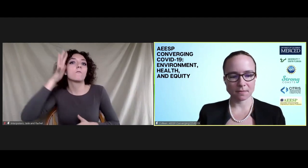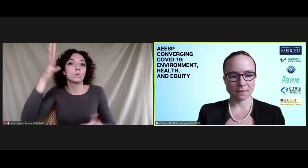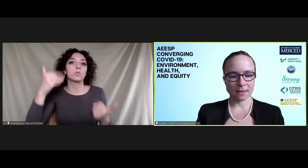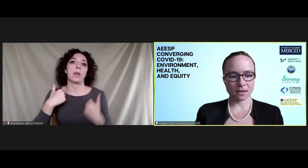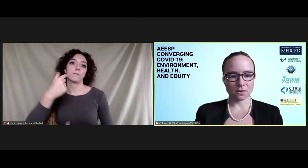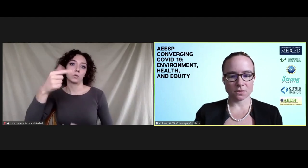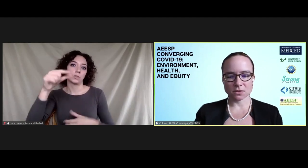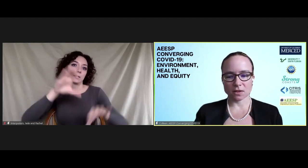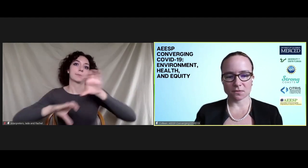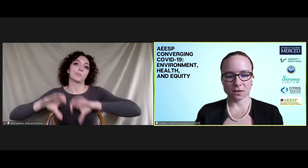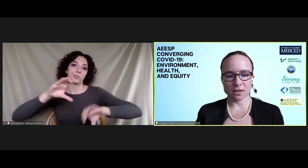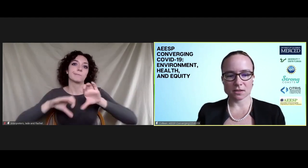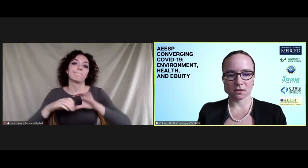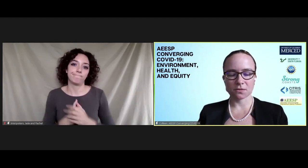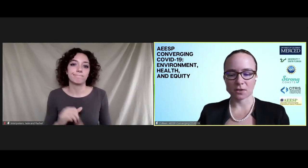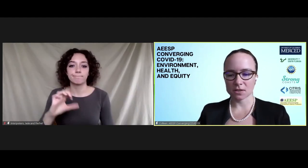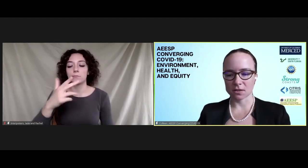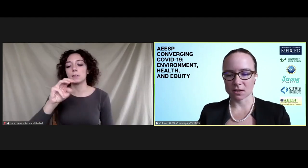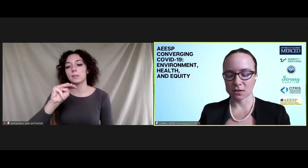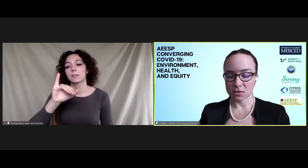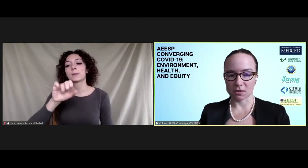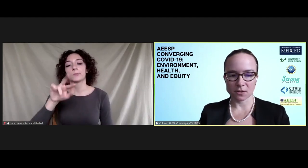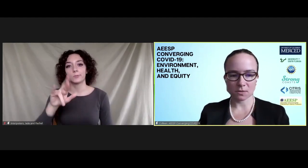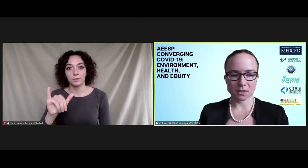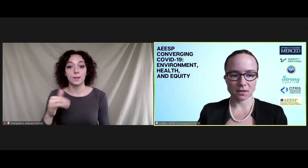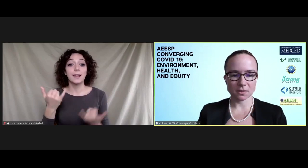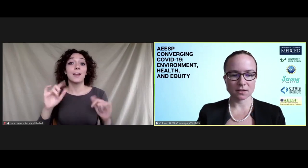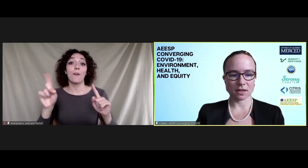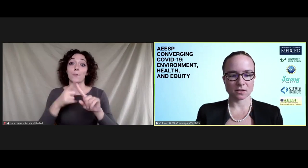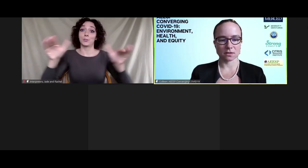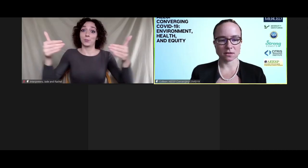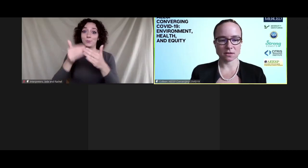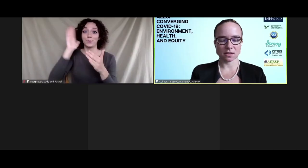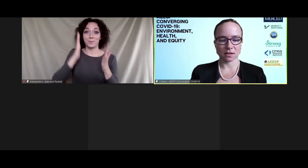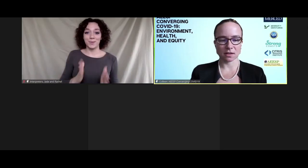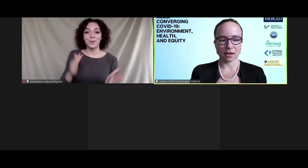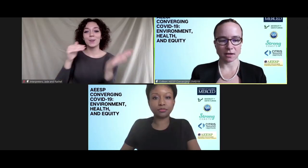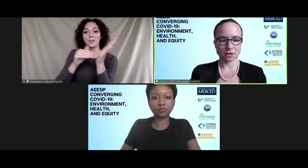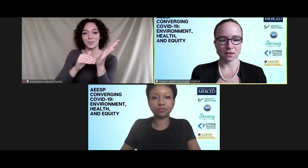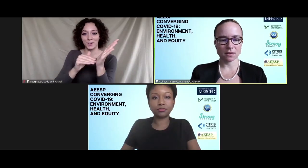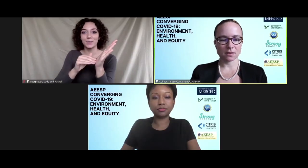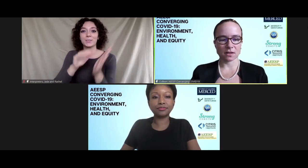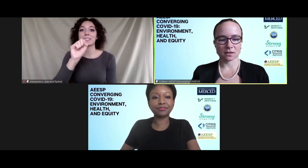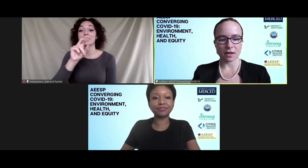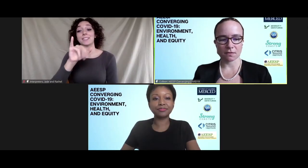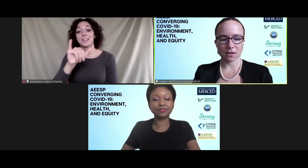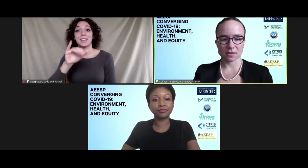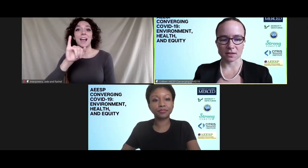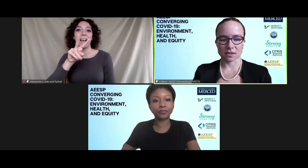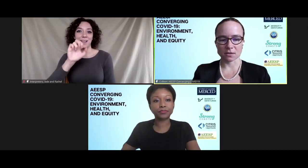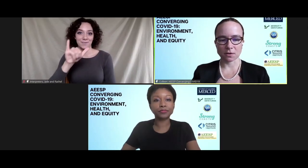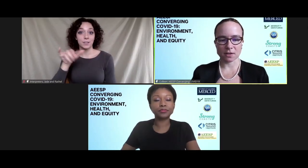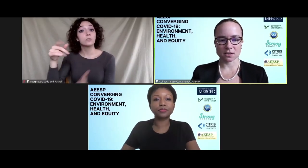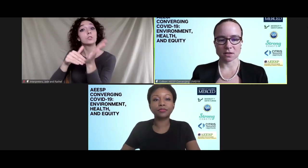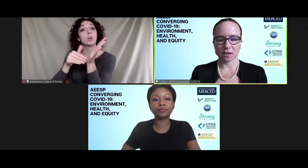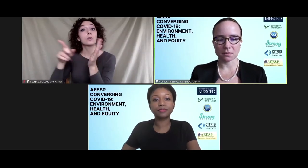so i'd like to first and introduce our first speaker dr sunny ivy dr ivy is an